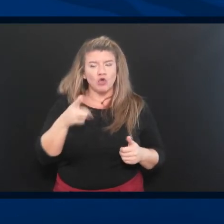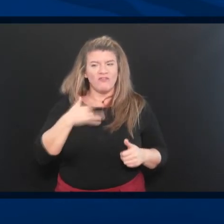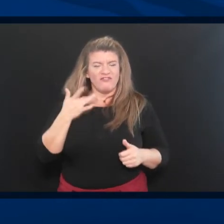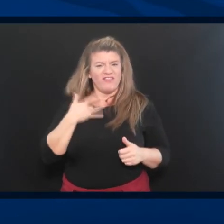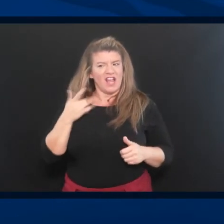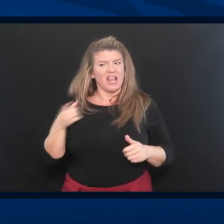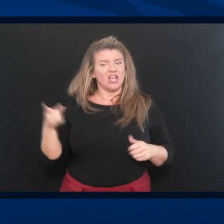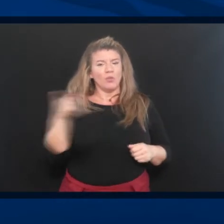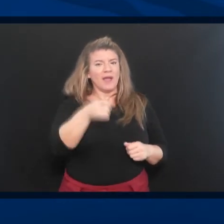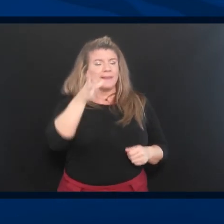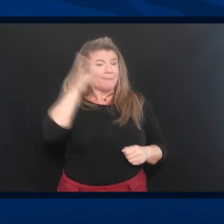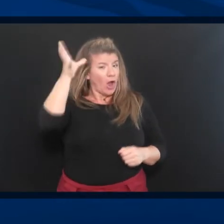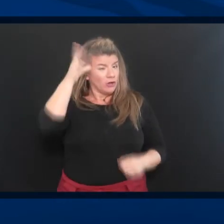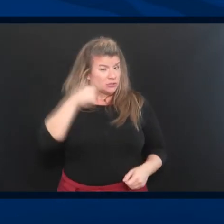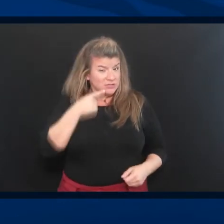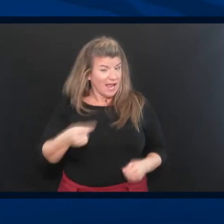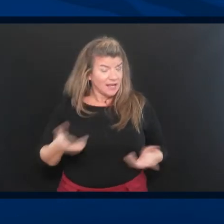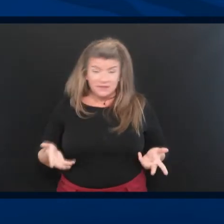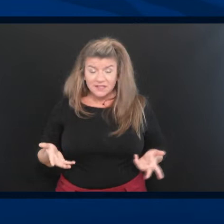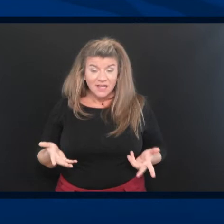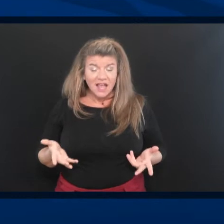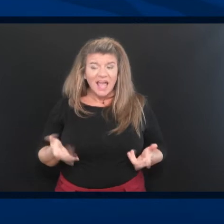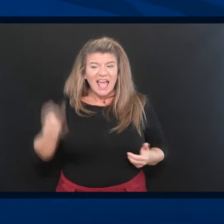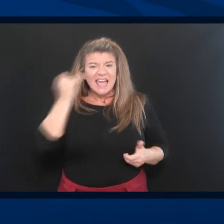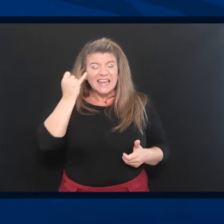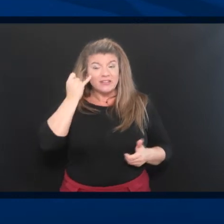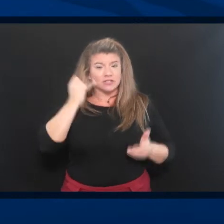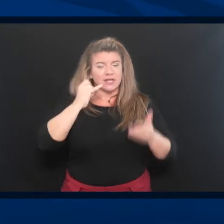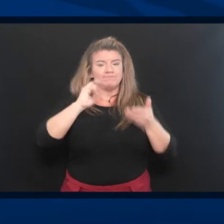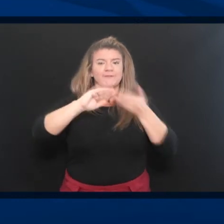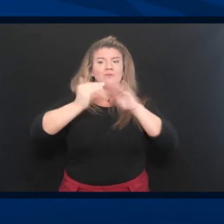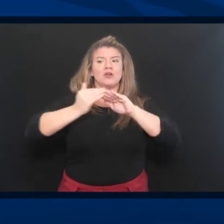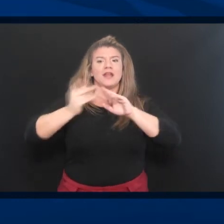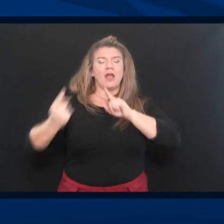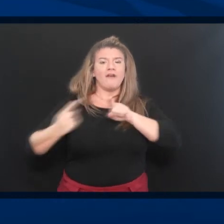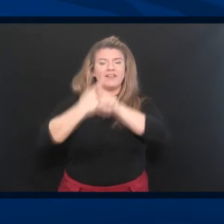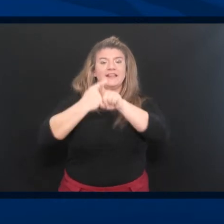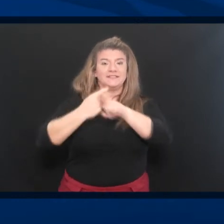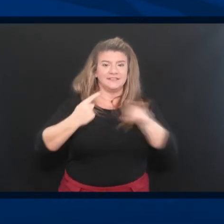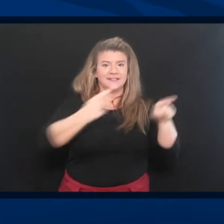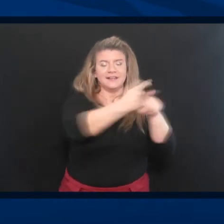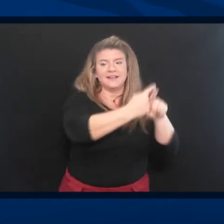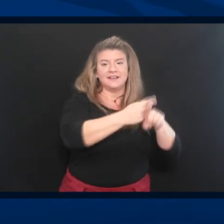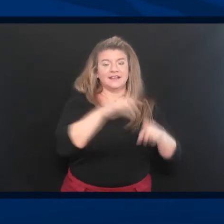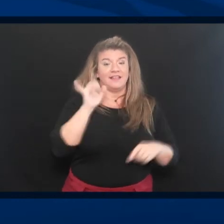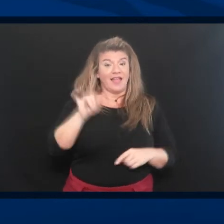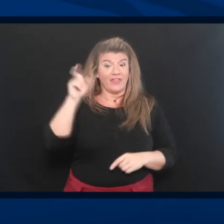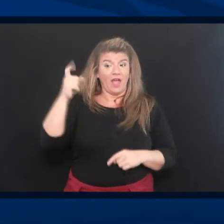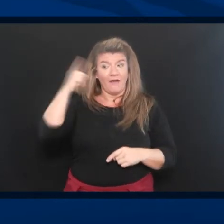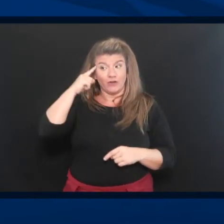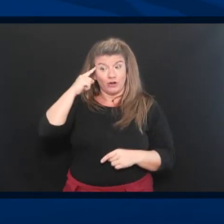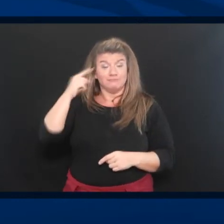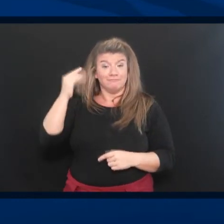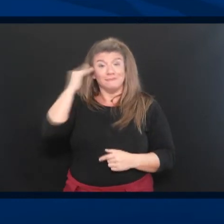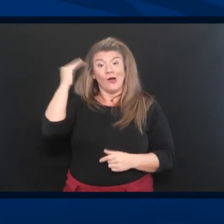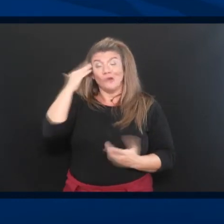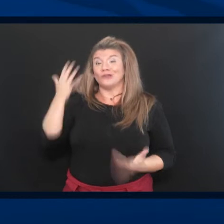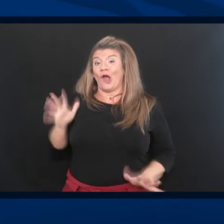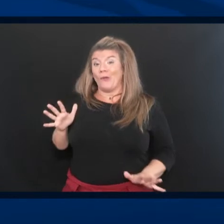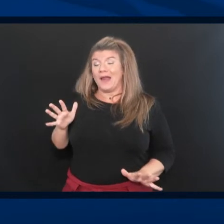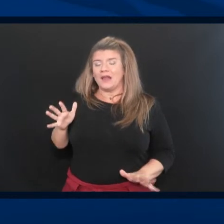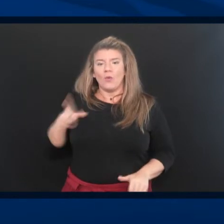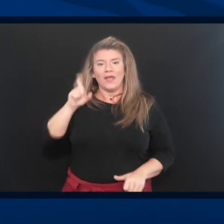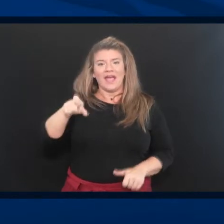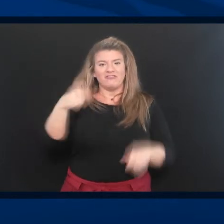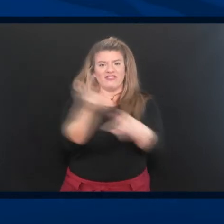the parents are saying? And if there is a community conflict out there brewing that Governor alluded to that needs to be tended